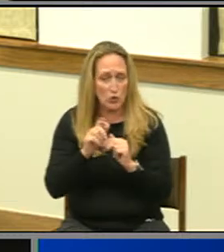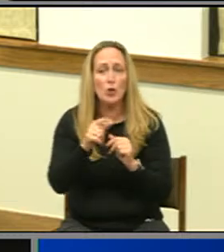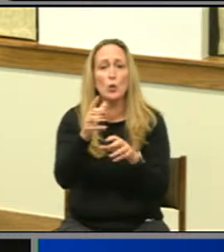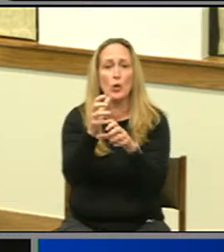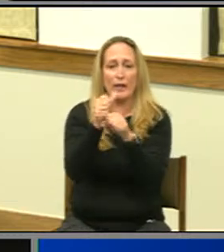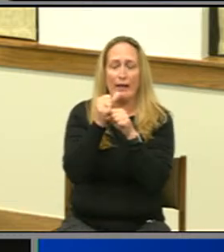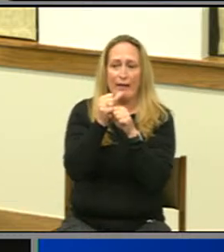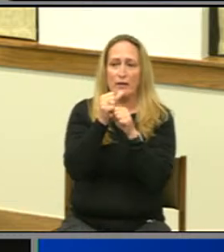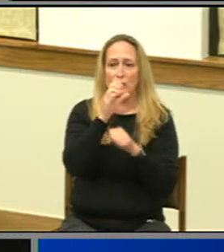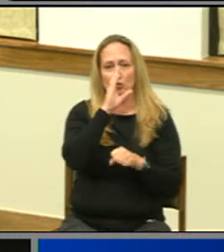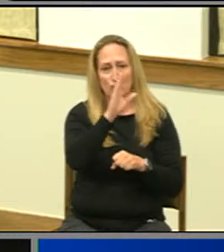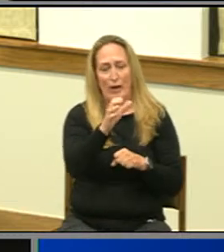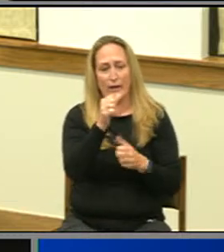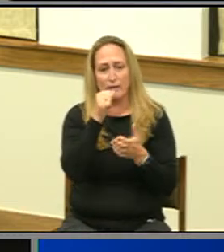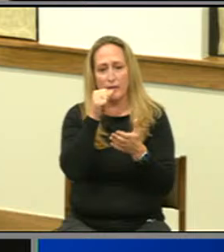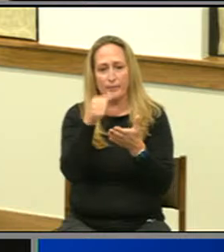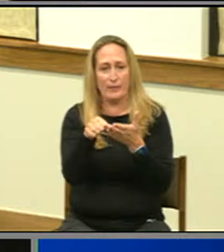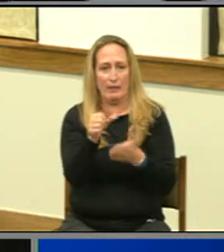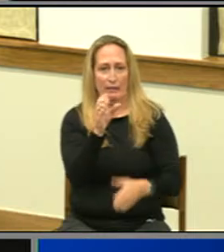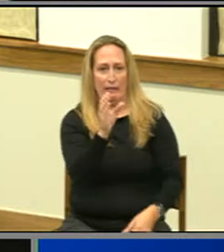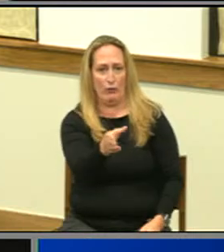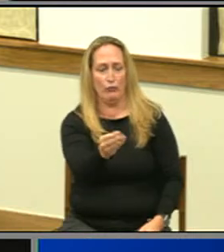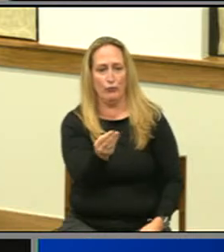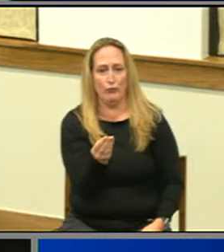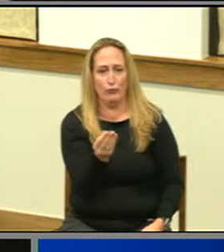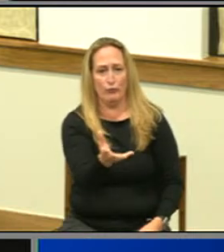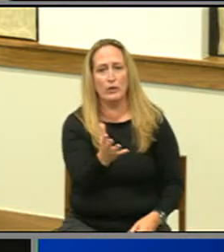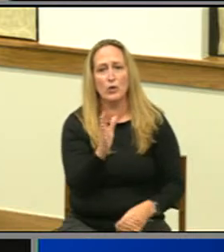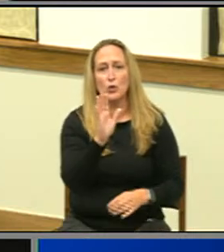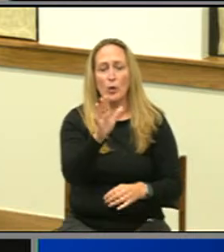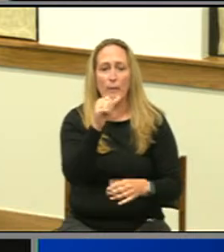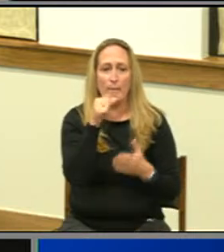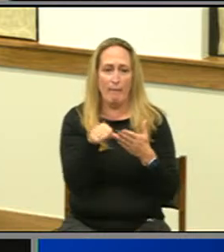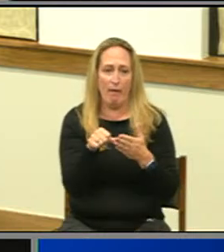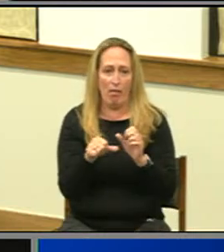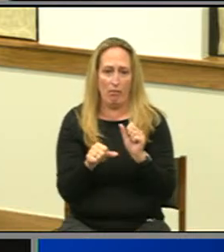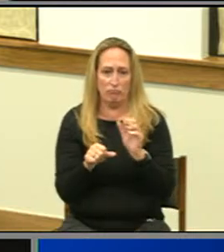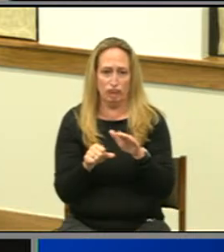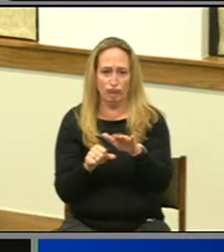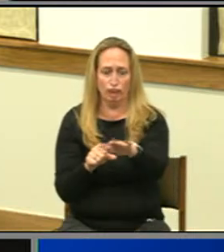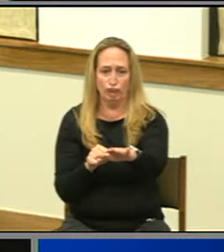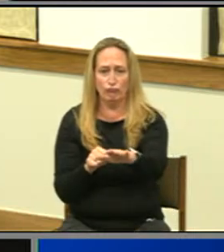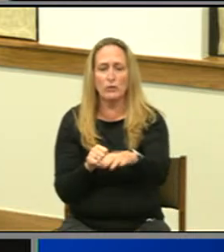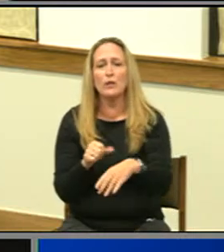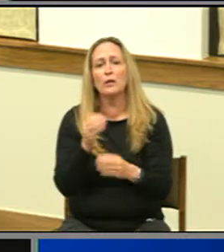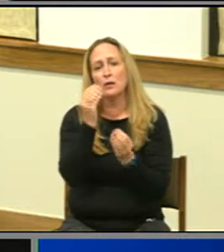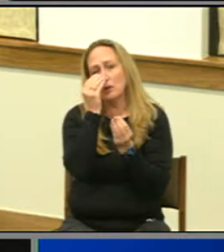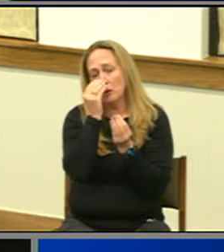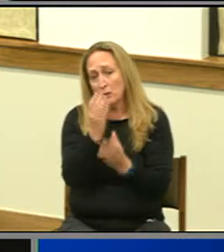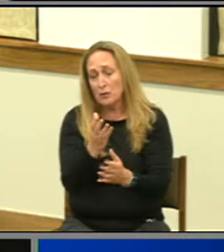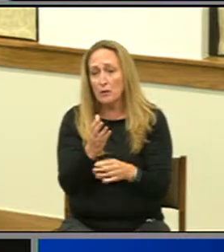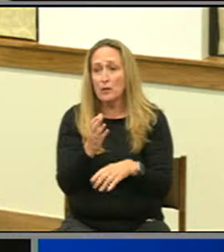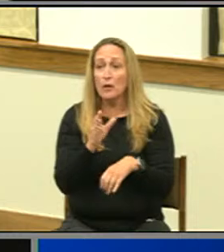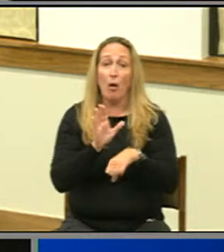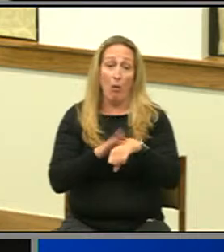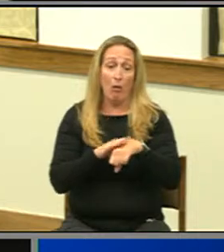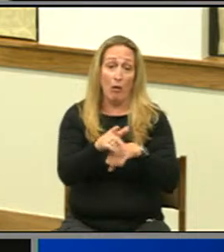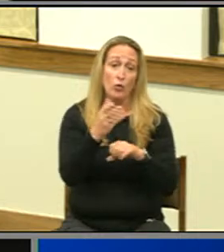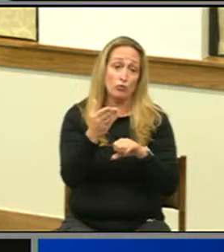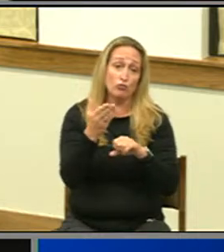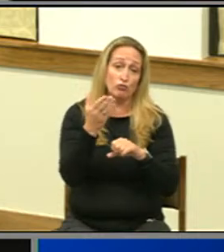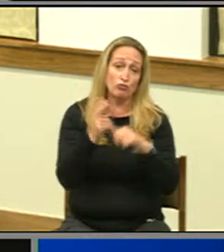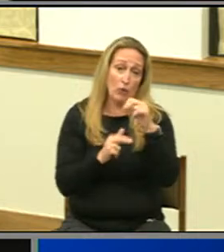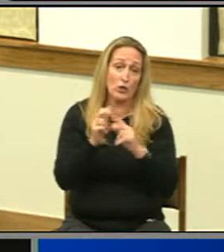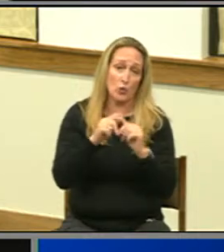receive a director's letter in the mail, notifying you that the construction